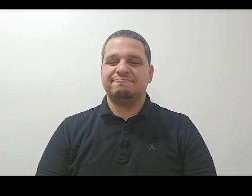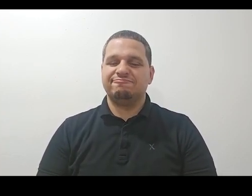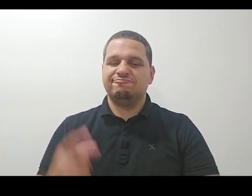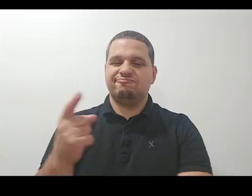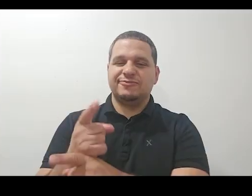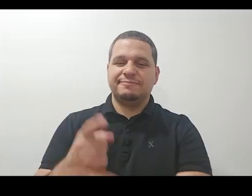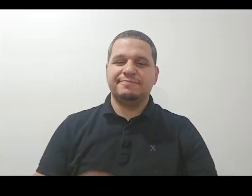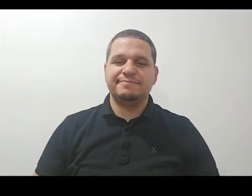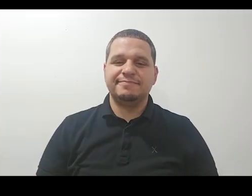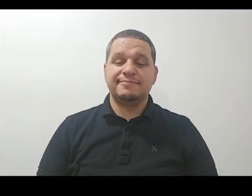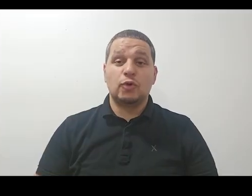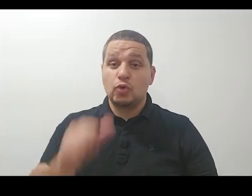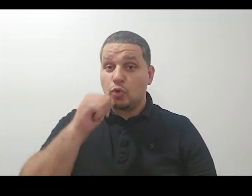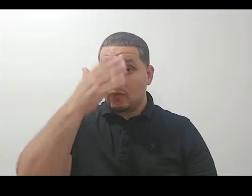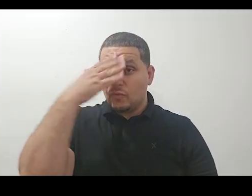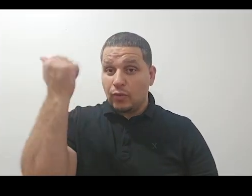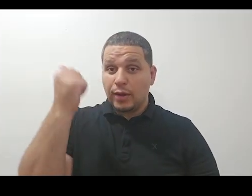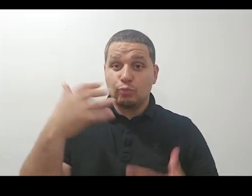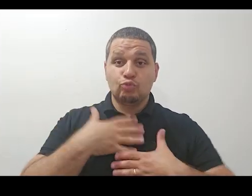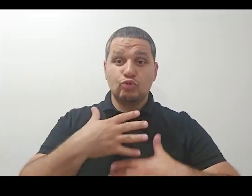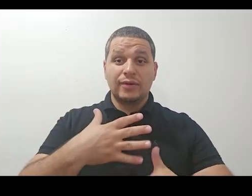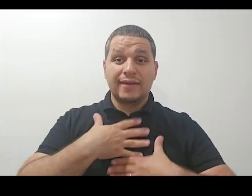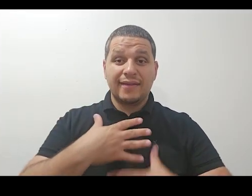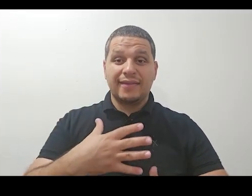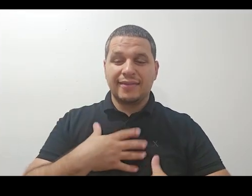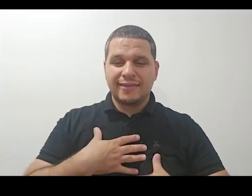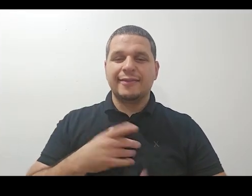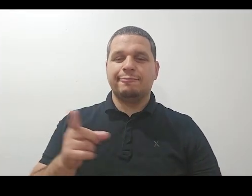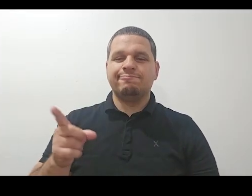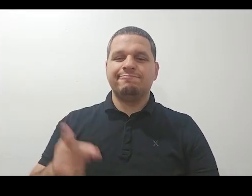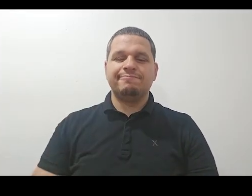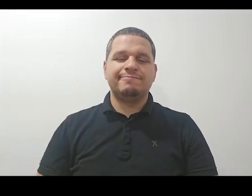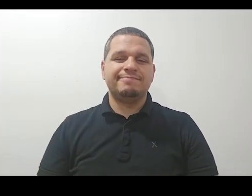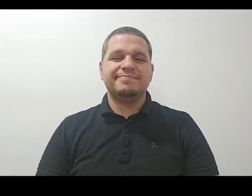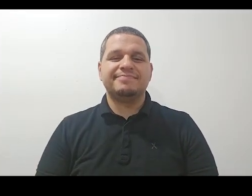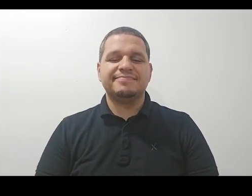And don't forget to breathe. There we go.